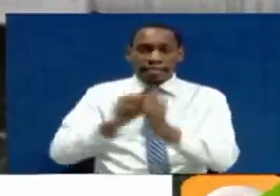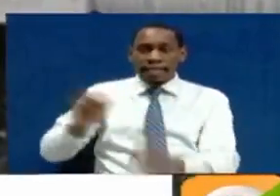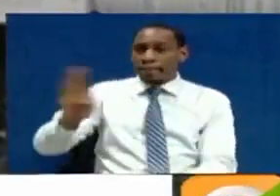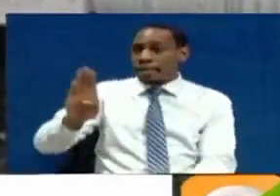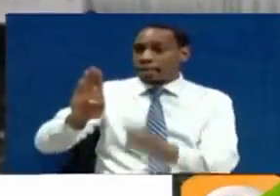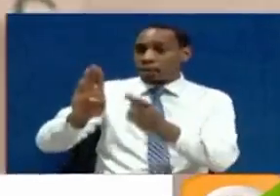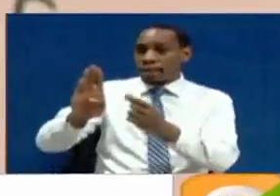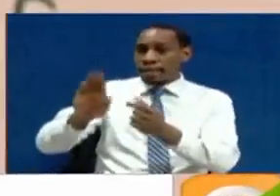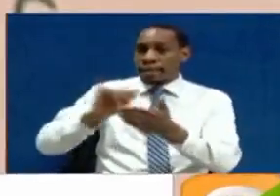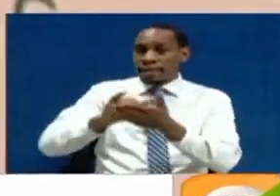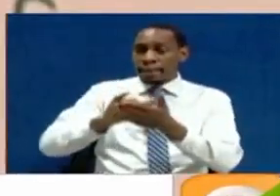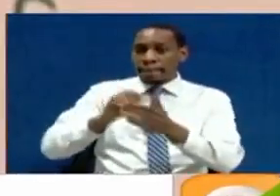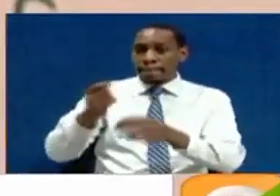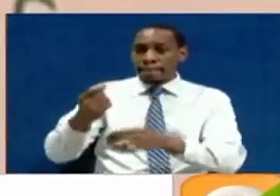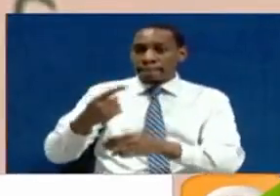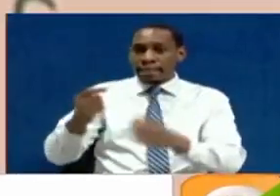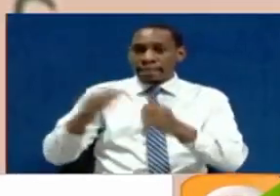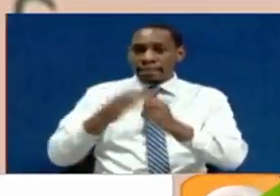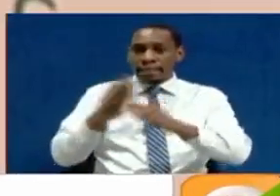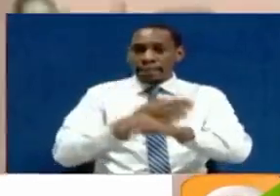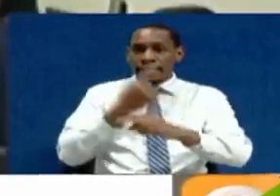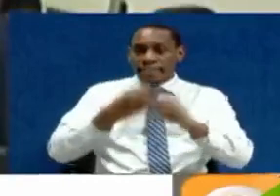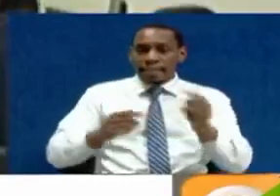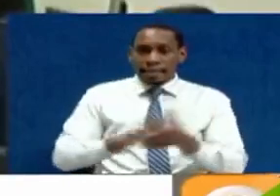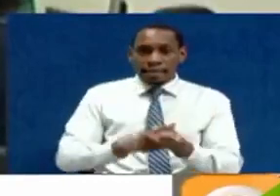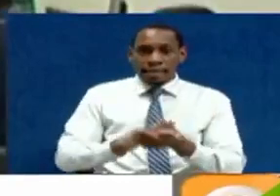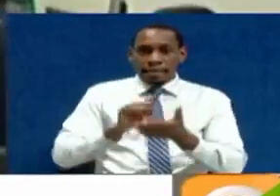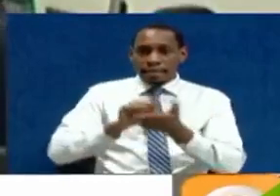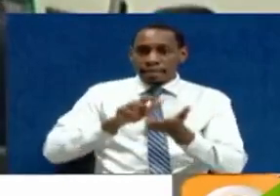billion shillings as at September last year and the IFC